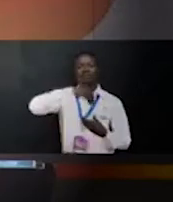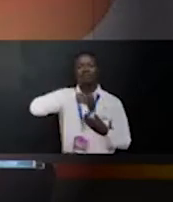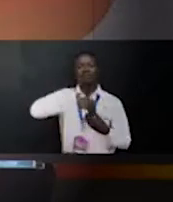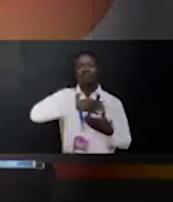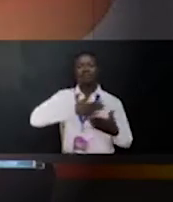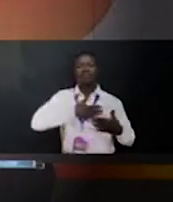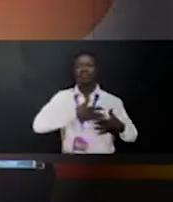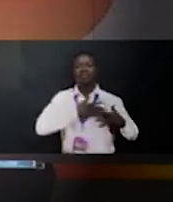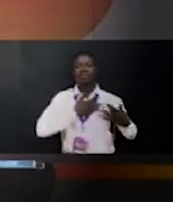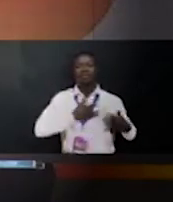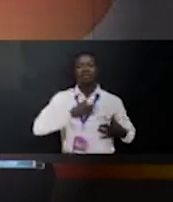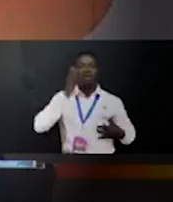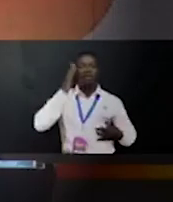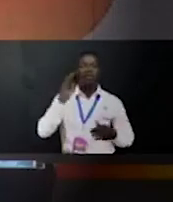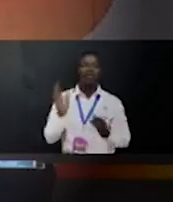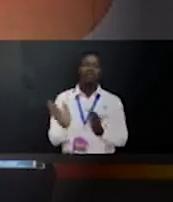In my heart, I will